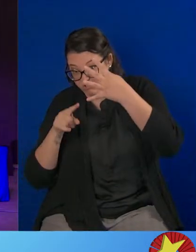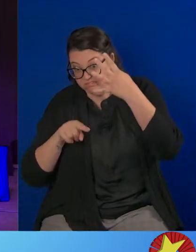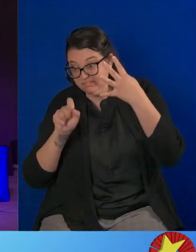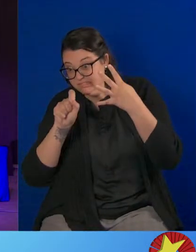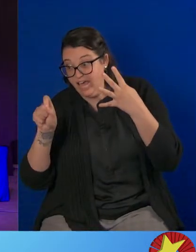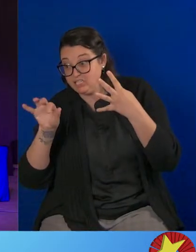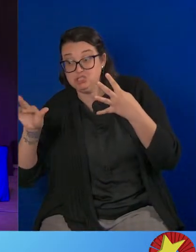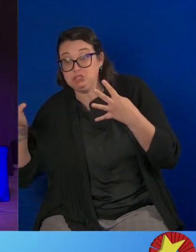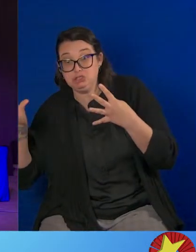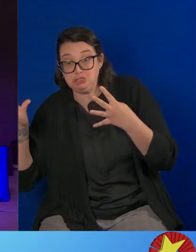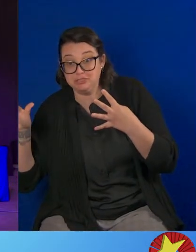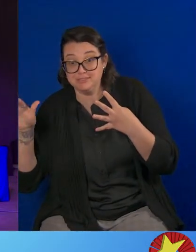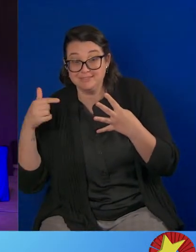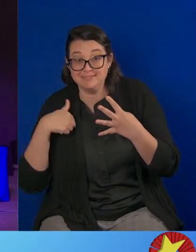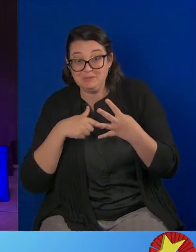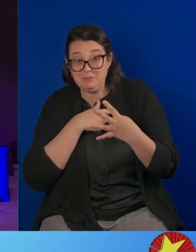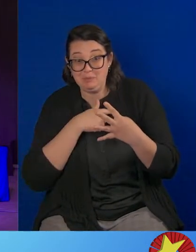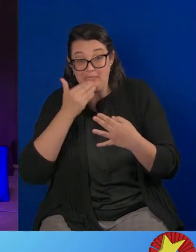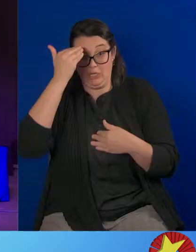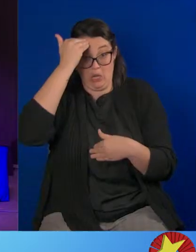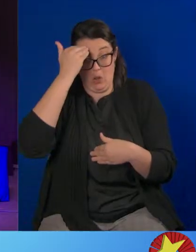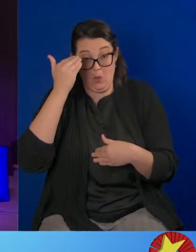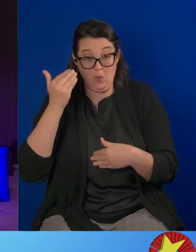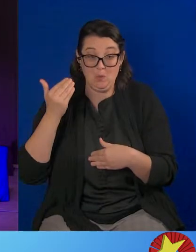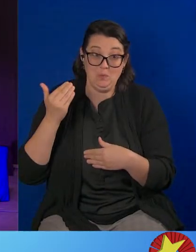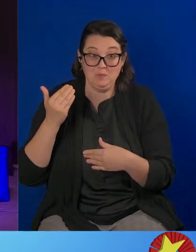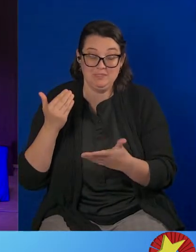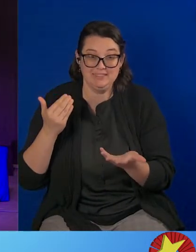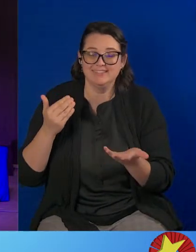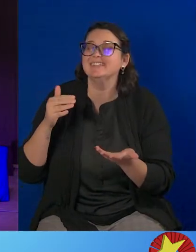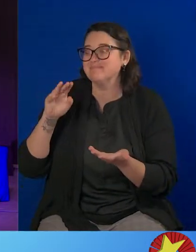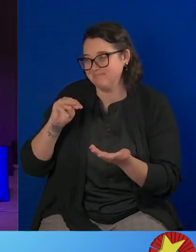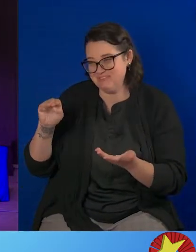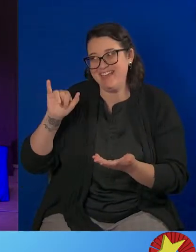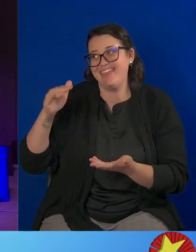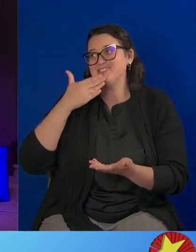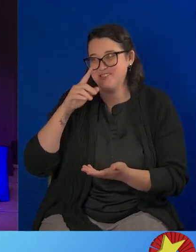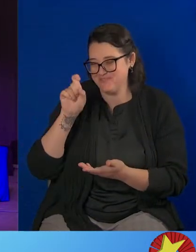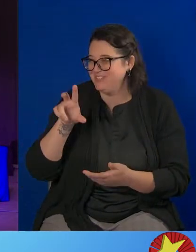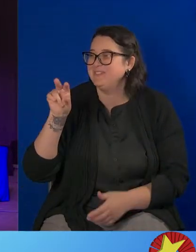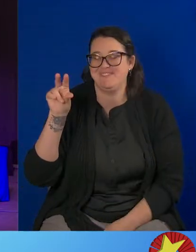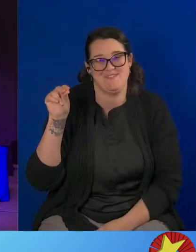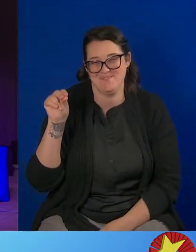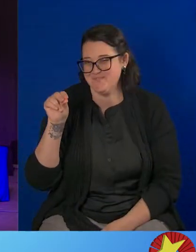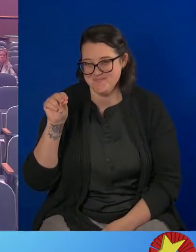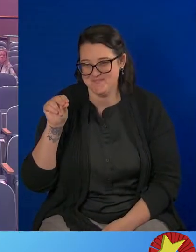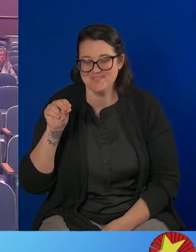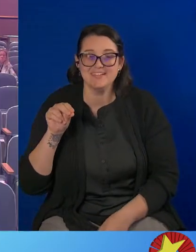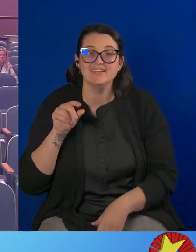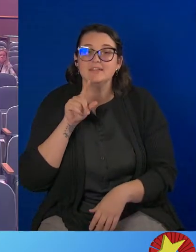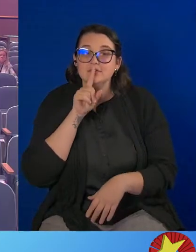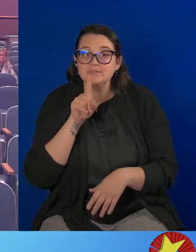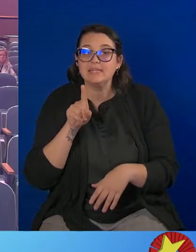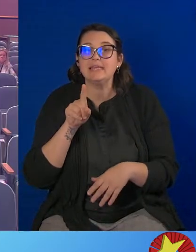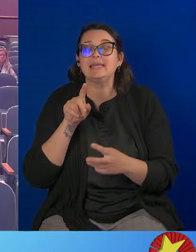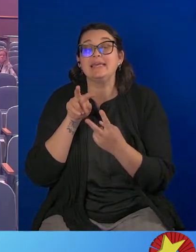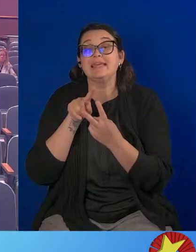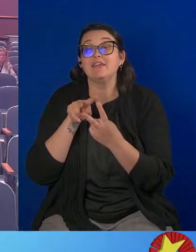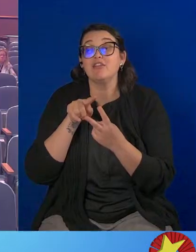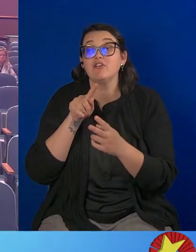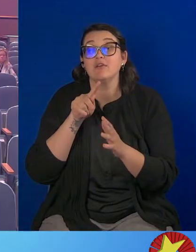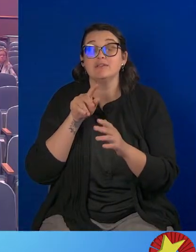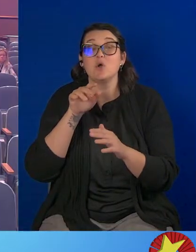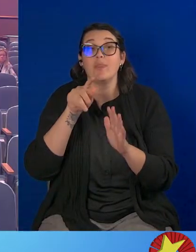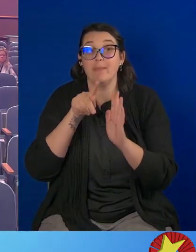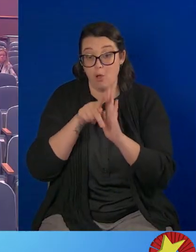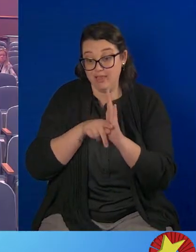far as what requires board action? That's a really good question, and no. So basically, the policy has either 3 or 4 letters,